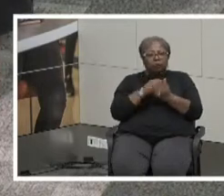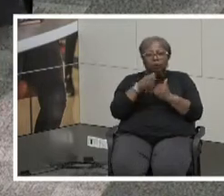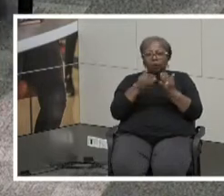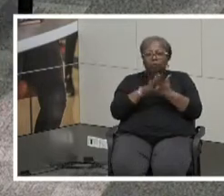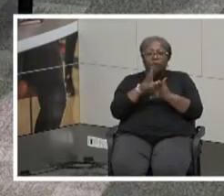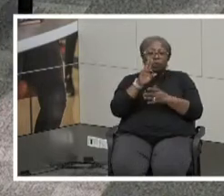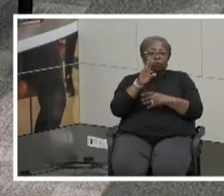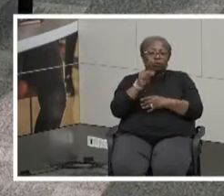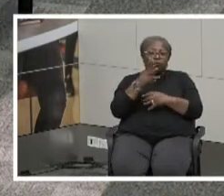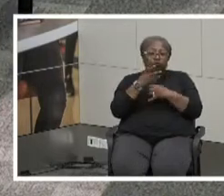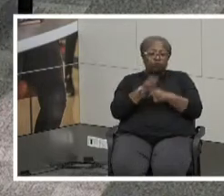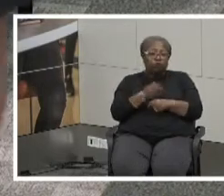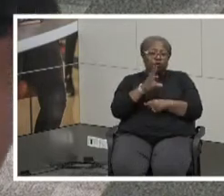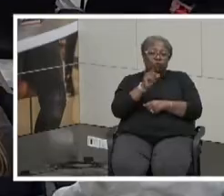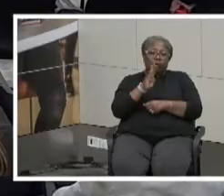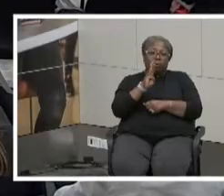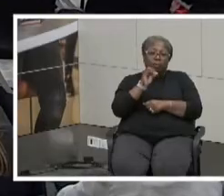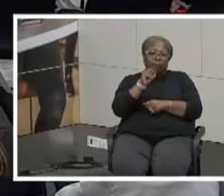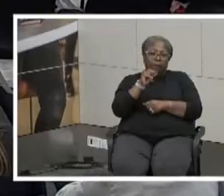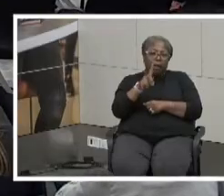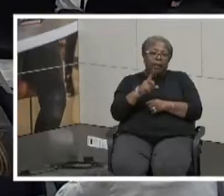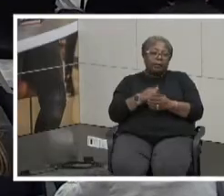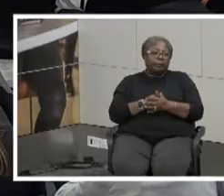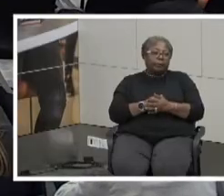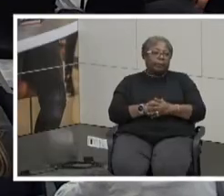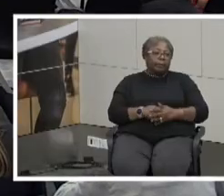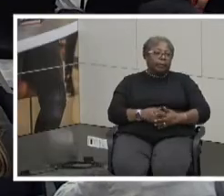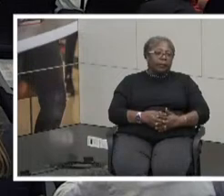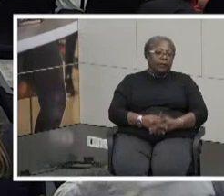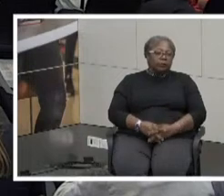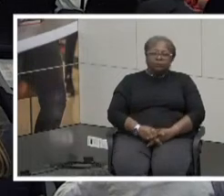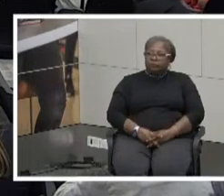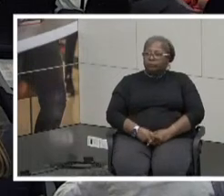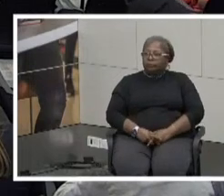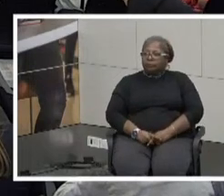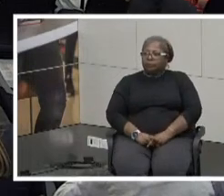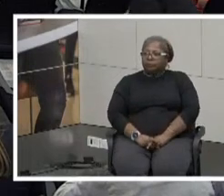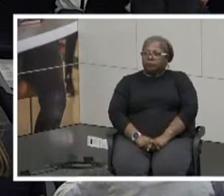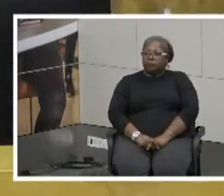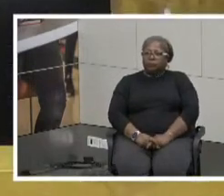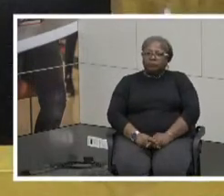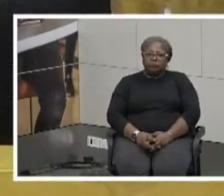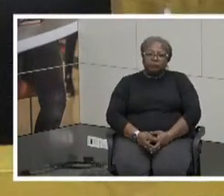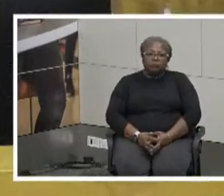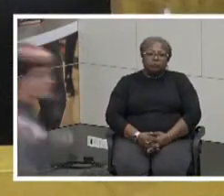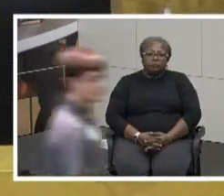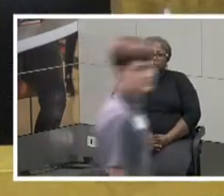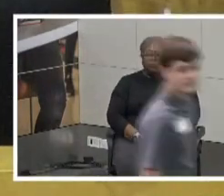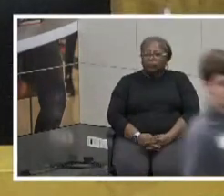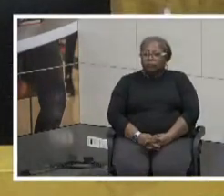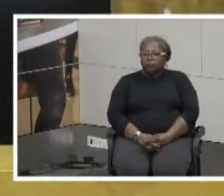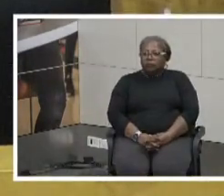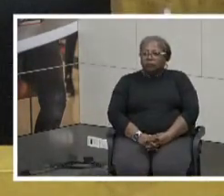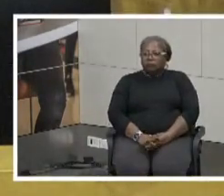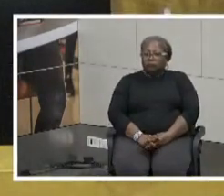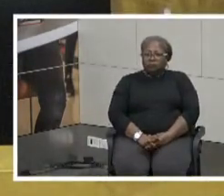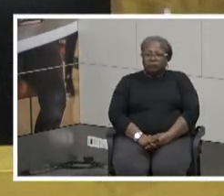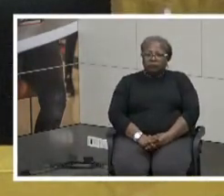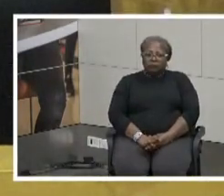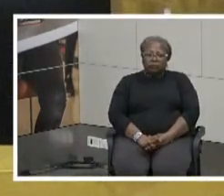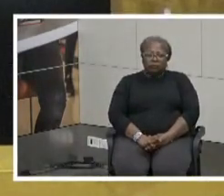trust no bond thank you our next speaker is uh Mark